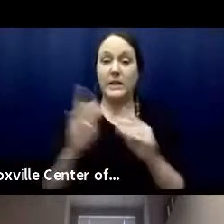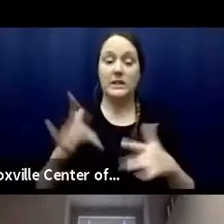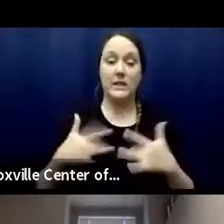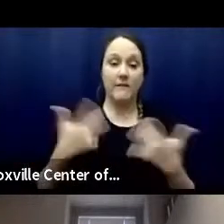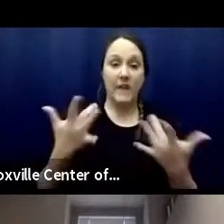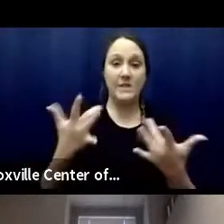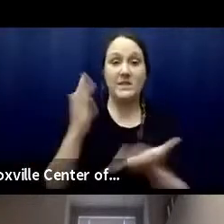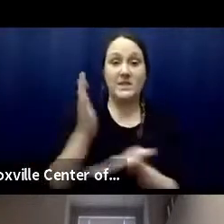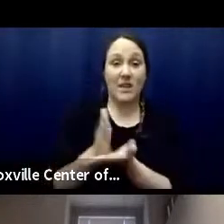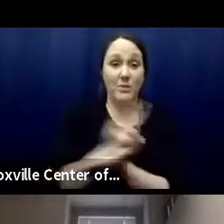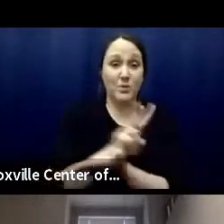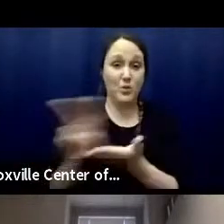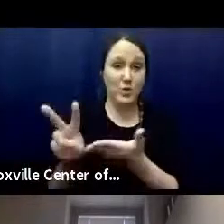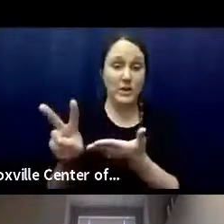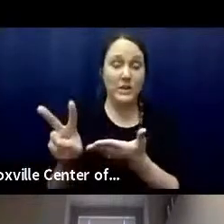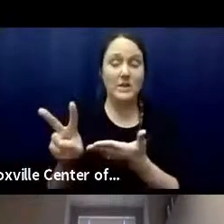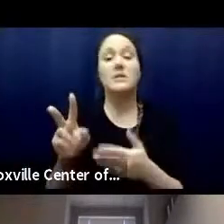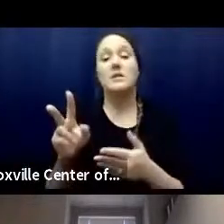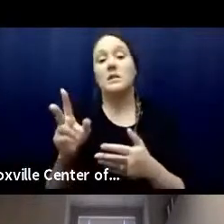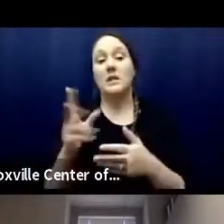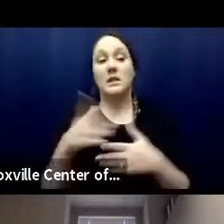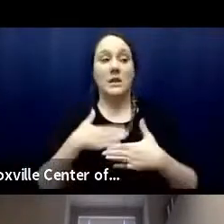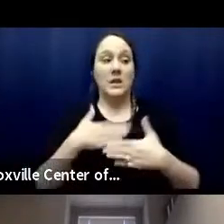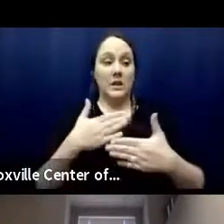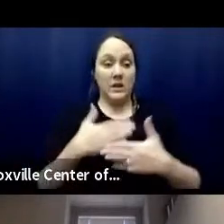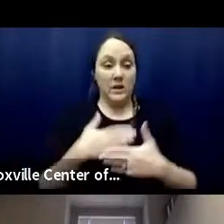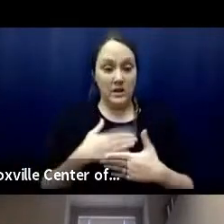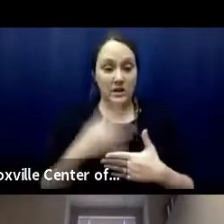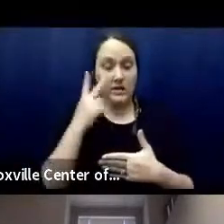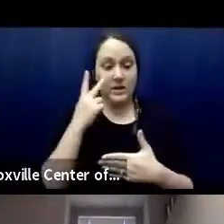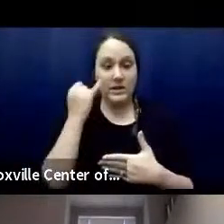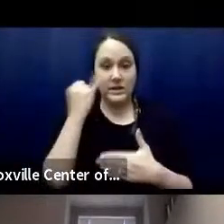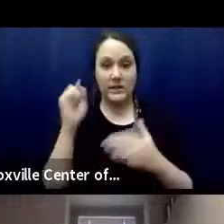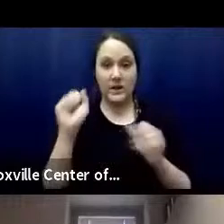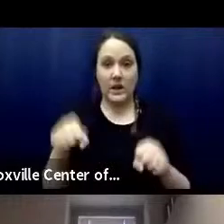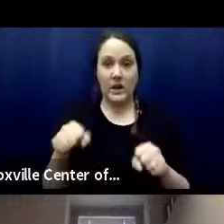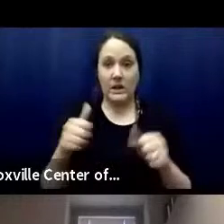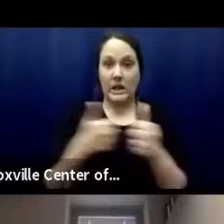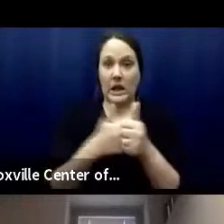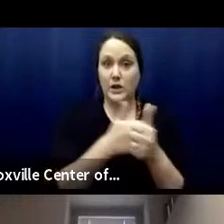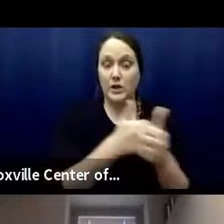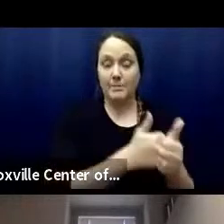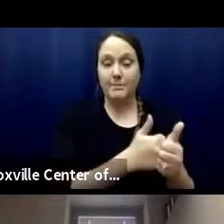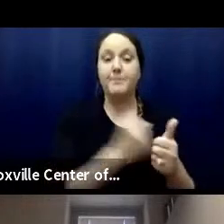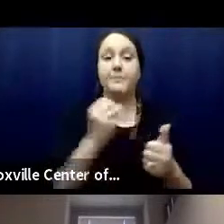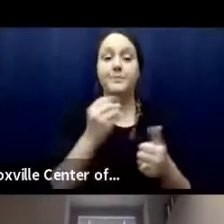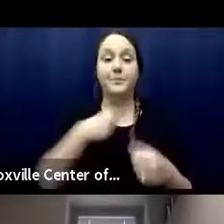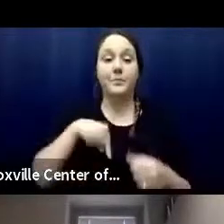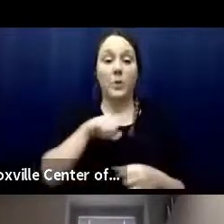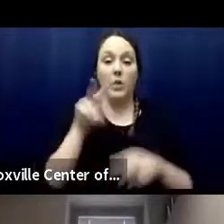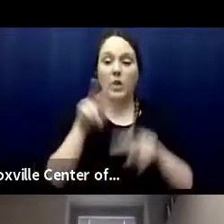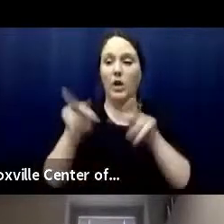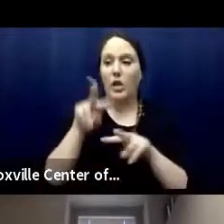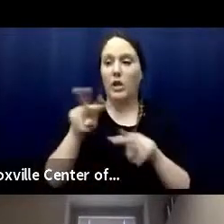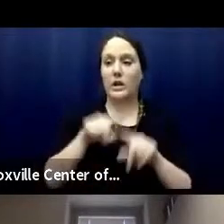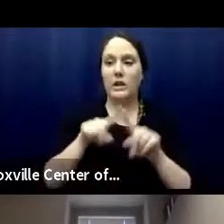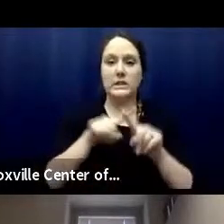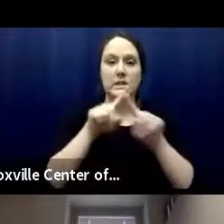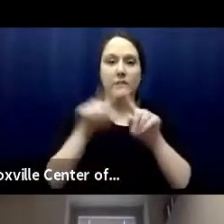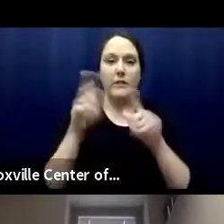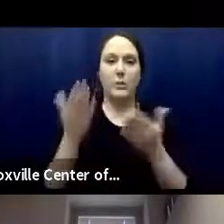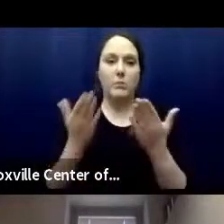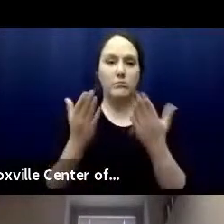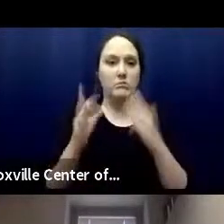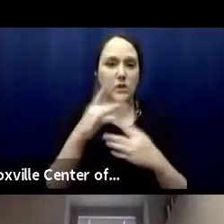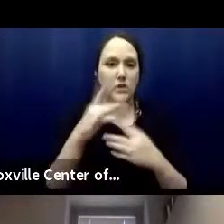and take a breath and see if we can't get ahead of this. And so we're looking at all sorts of possible options.